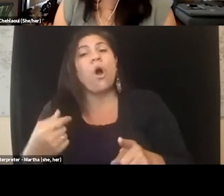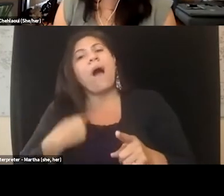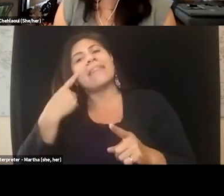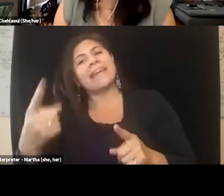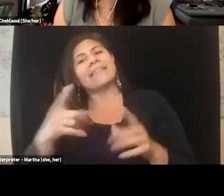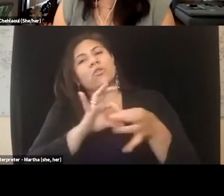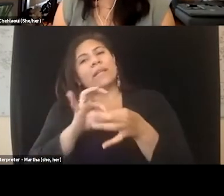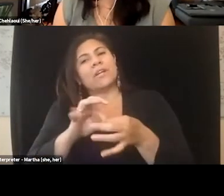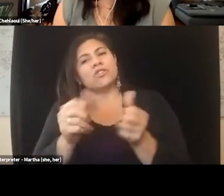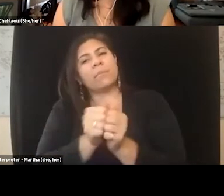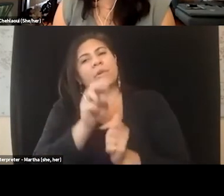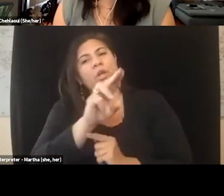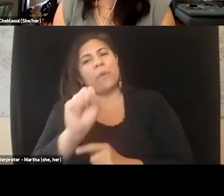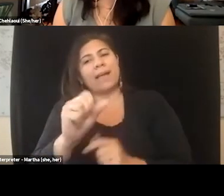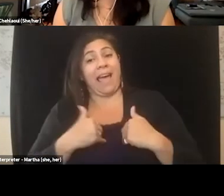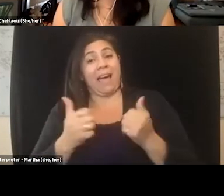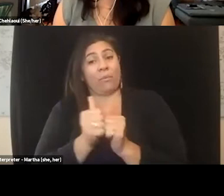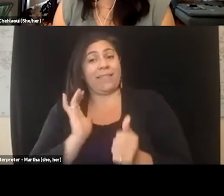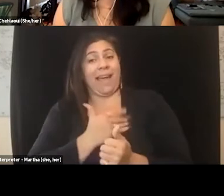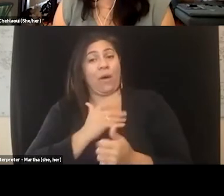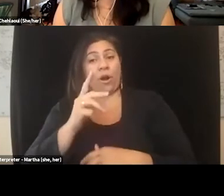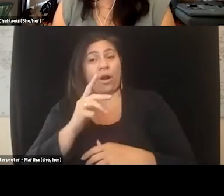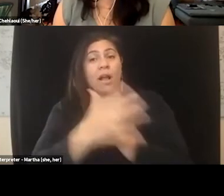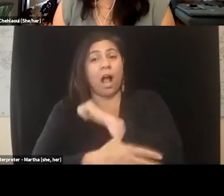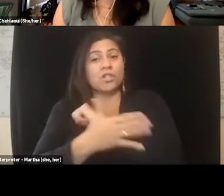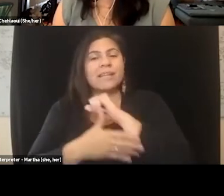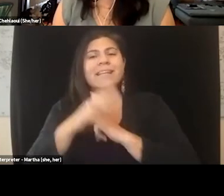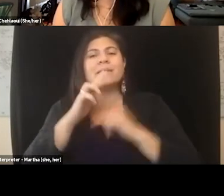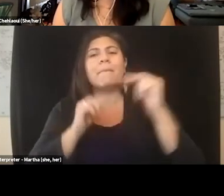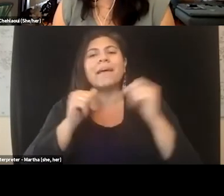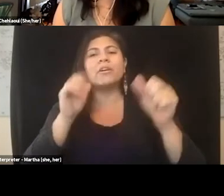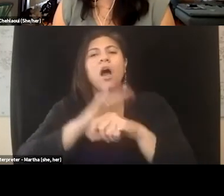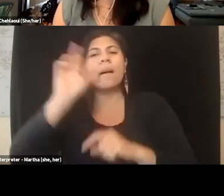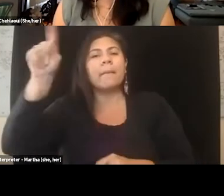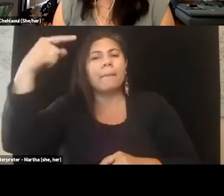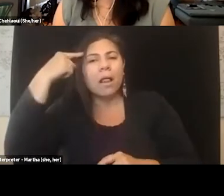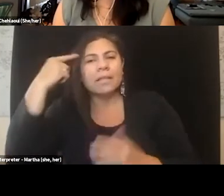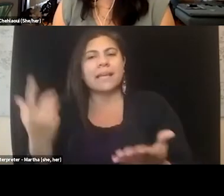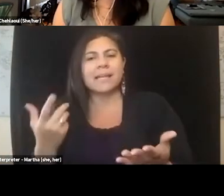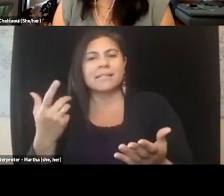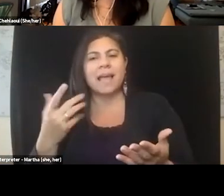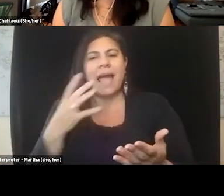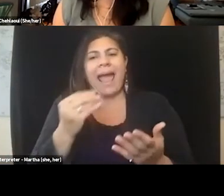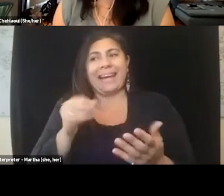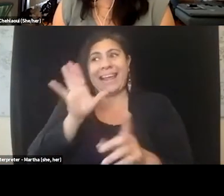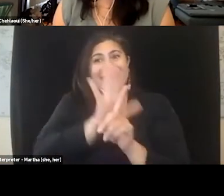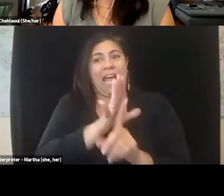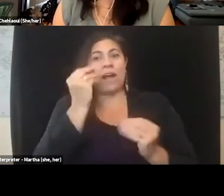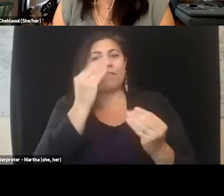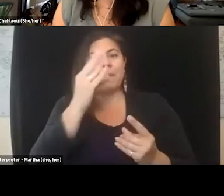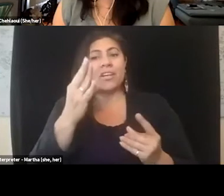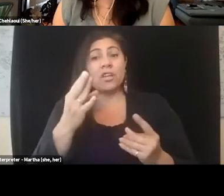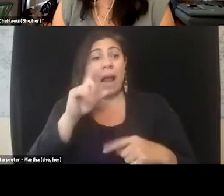has been mainly political and built on conflicts, and built the only source of information about our cultures has been the